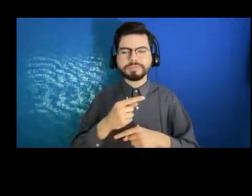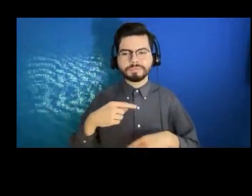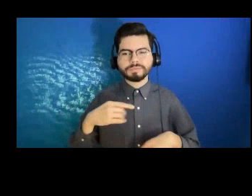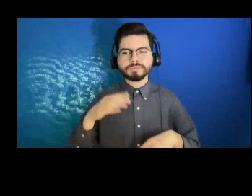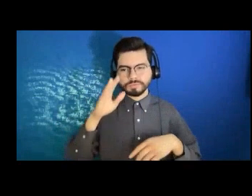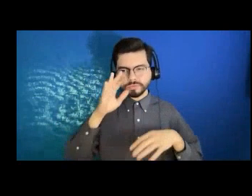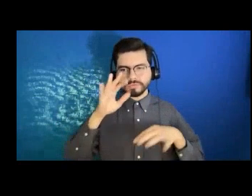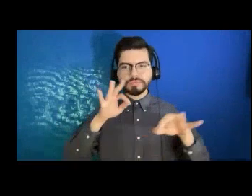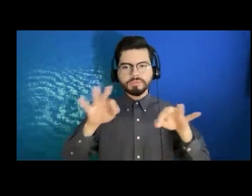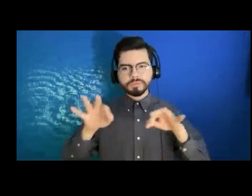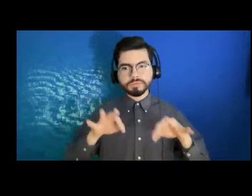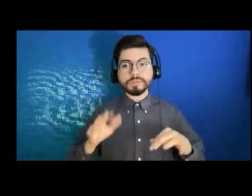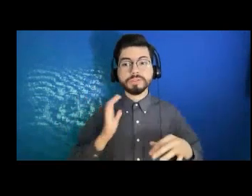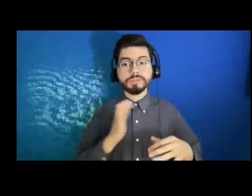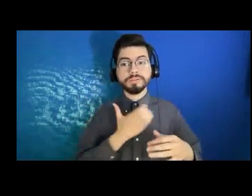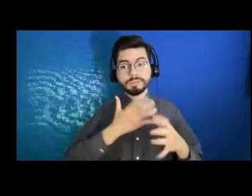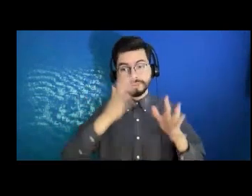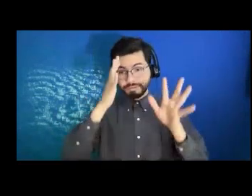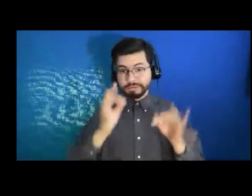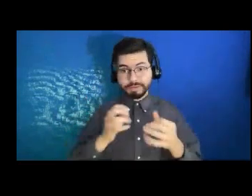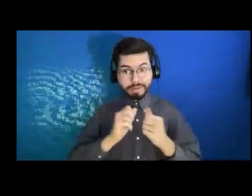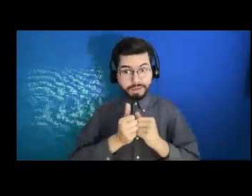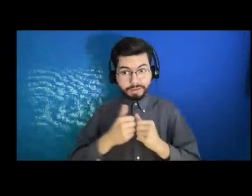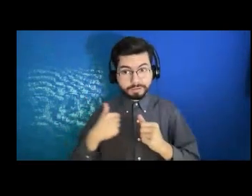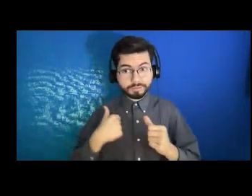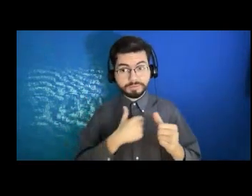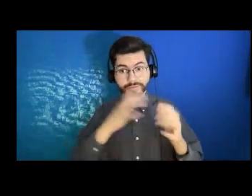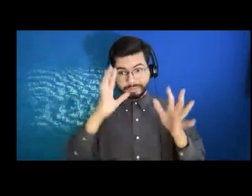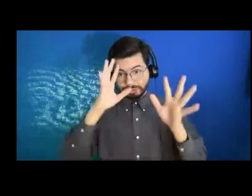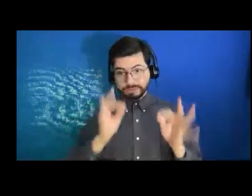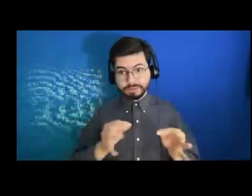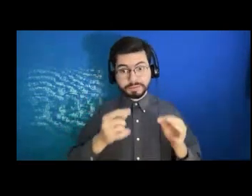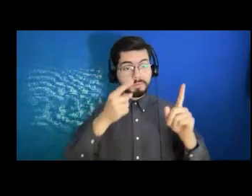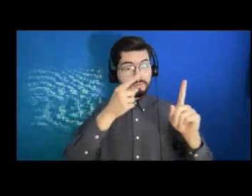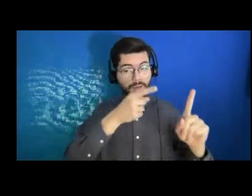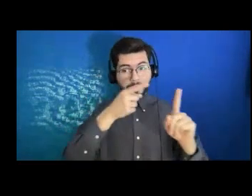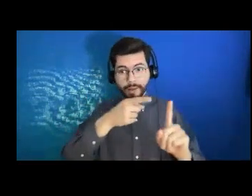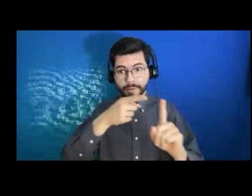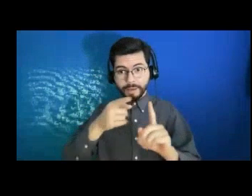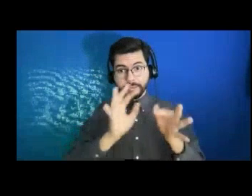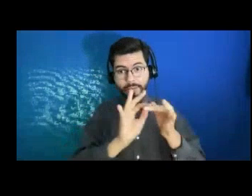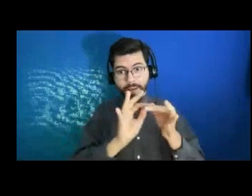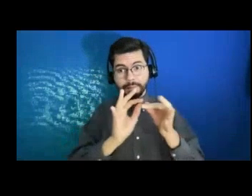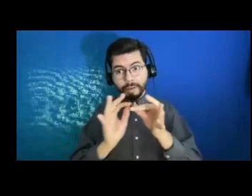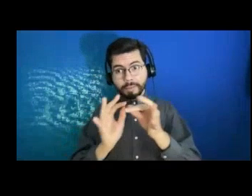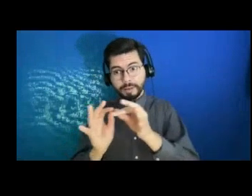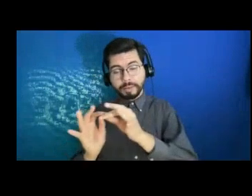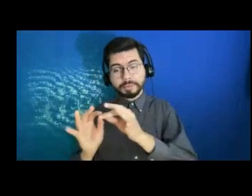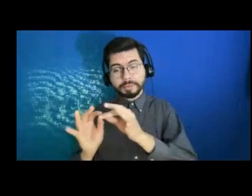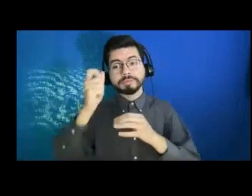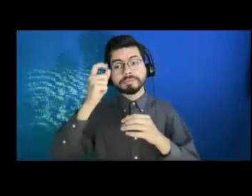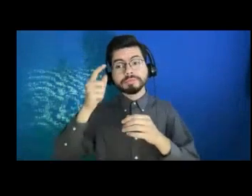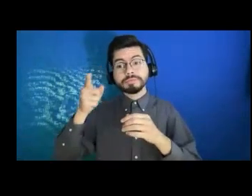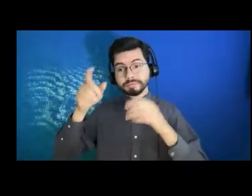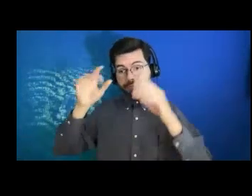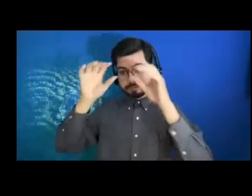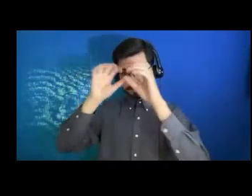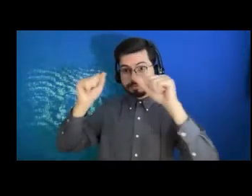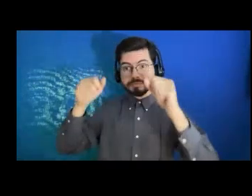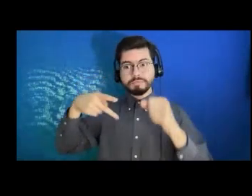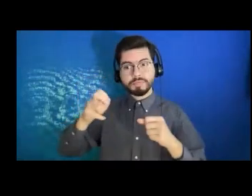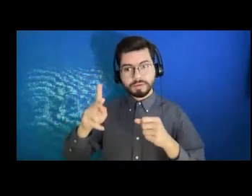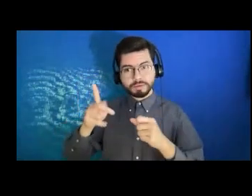about the decision tree that I go through. But the superintendent of the park has